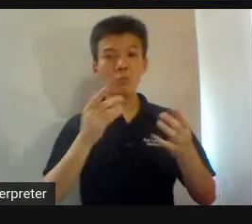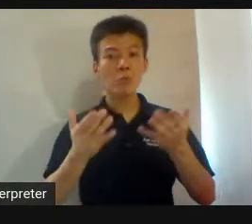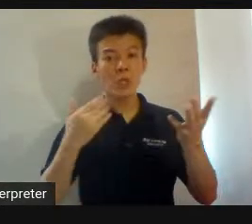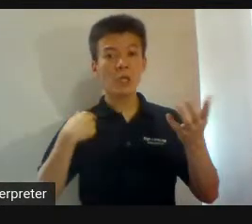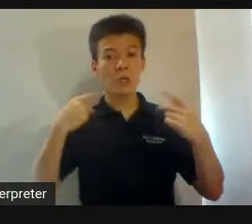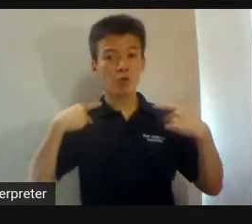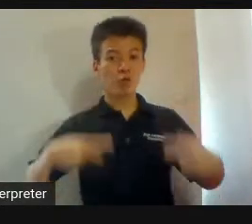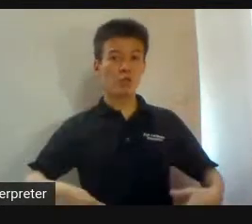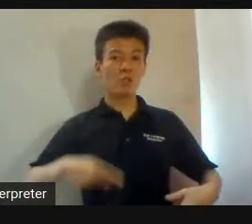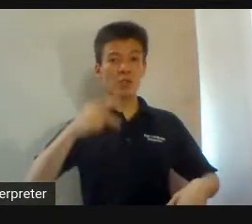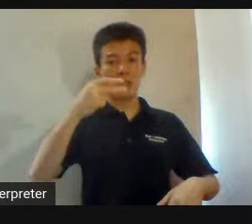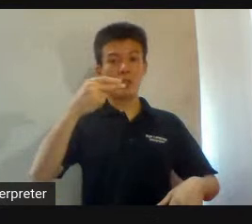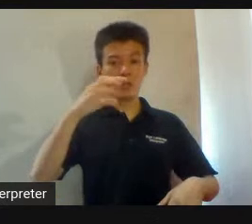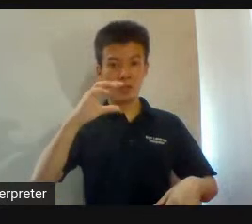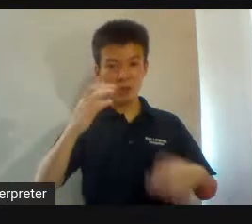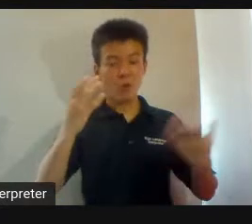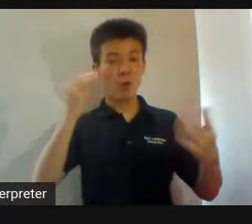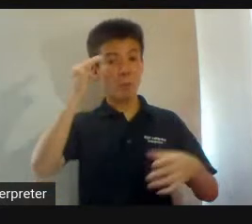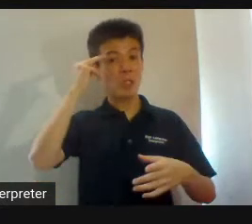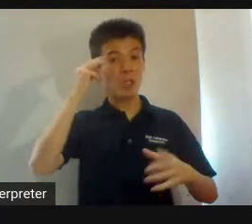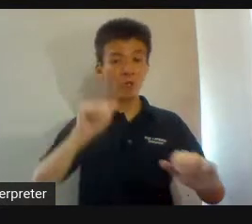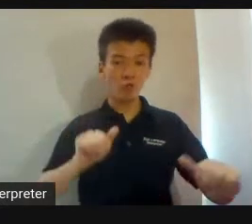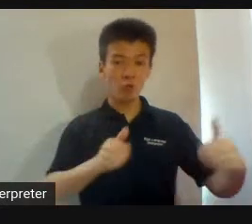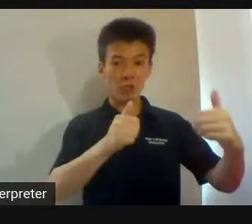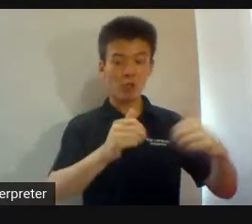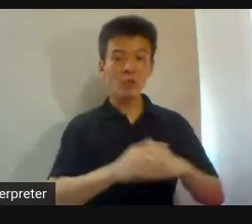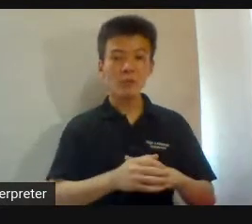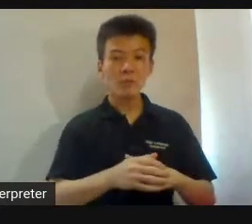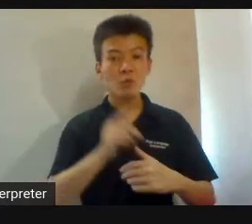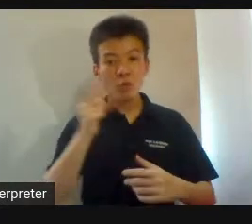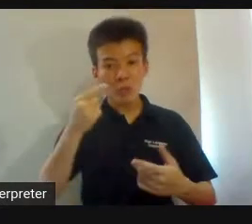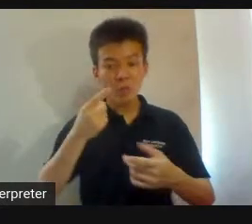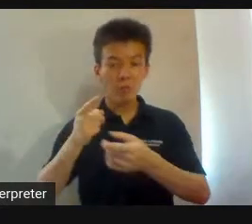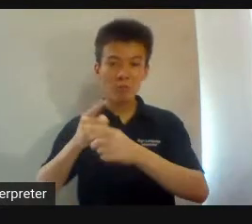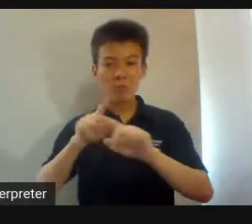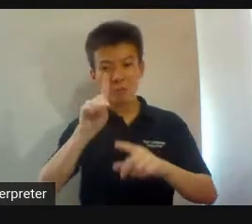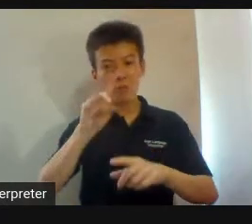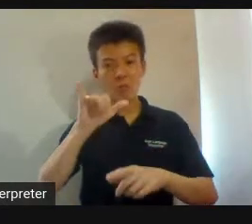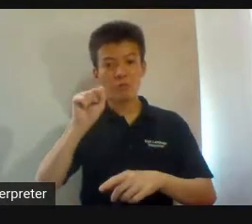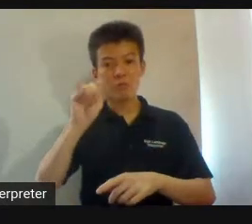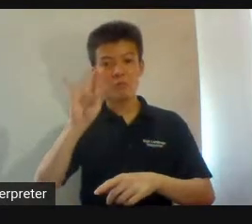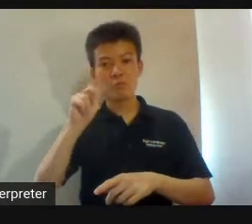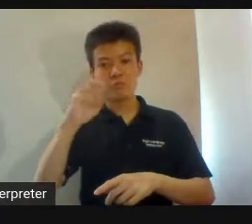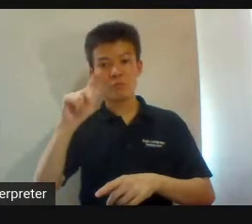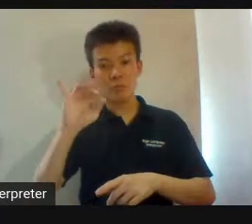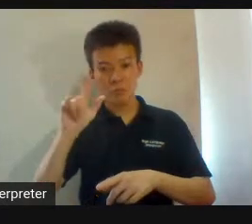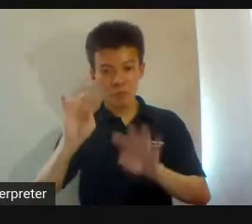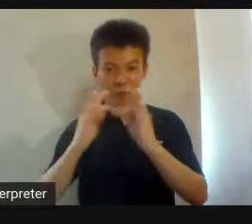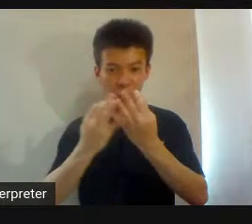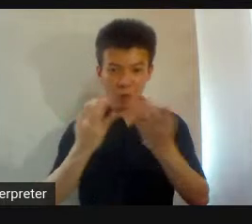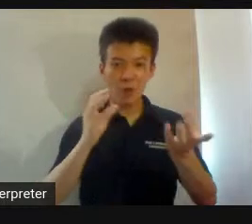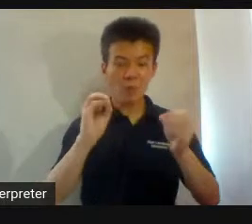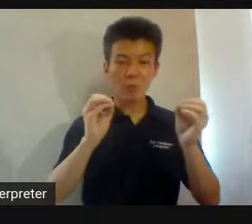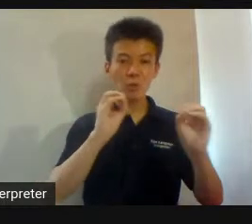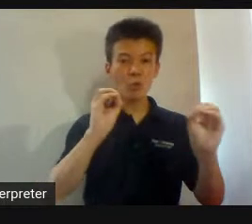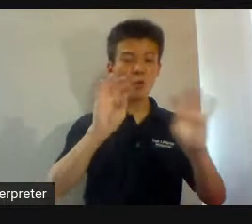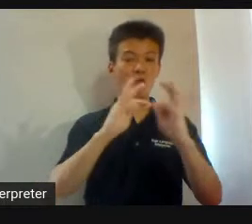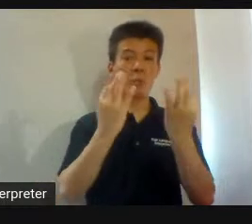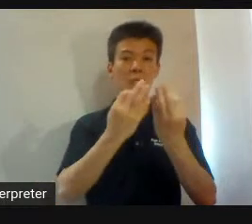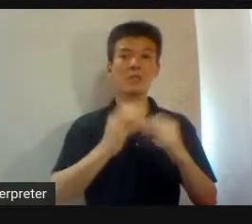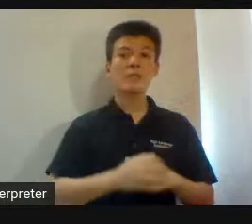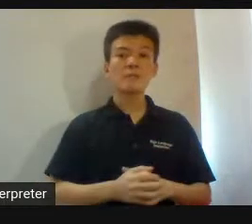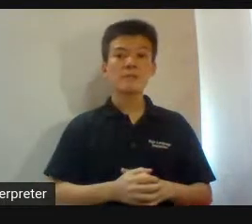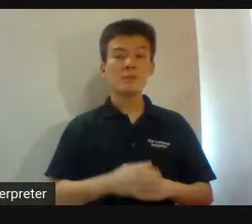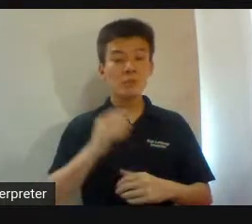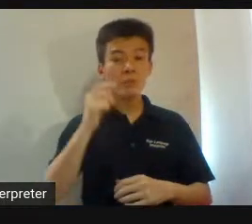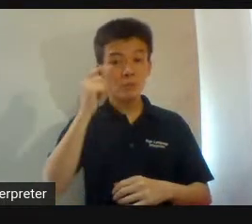physical handicap, people who have mental health challenges, who come from dysfunctional families, or people who even have no families. And